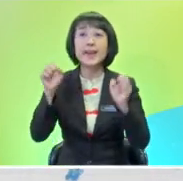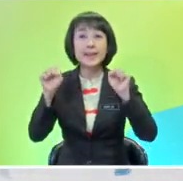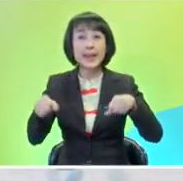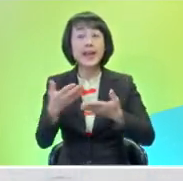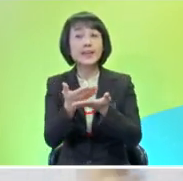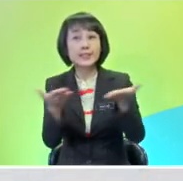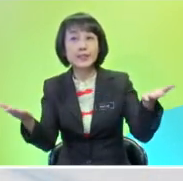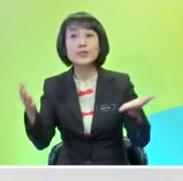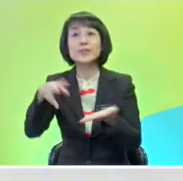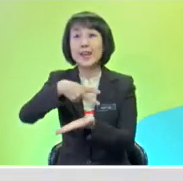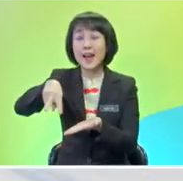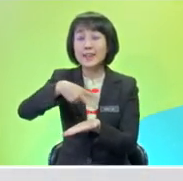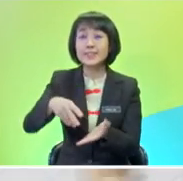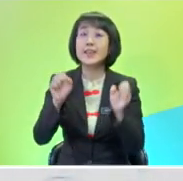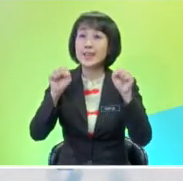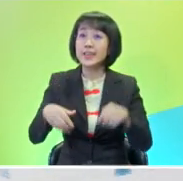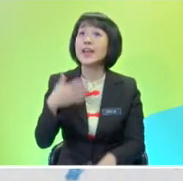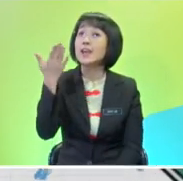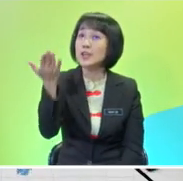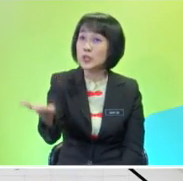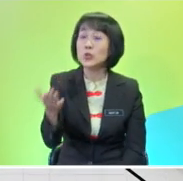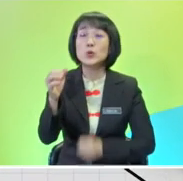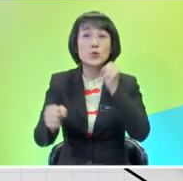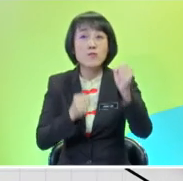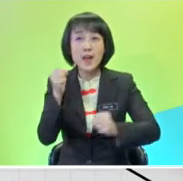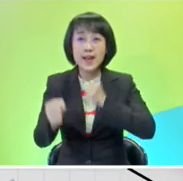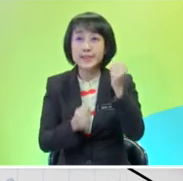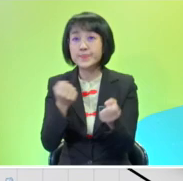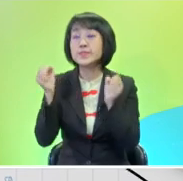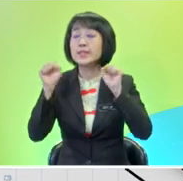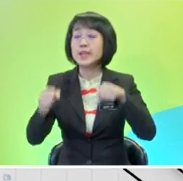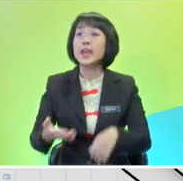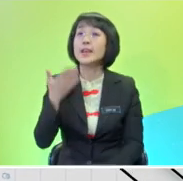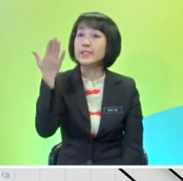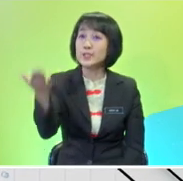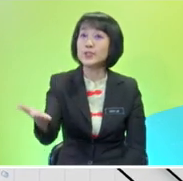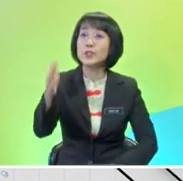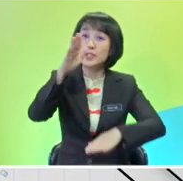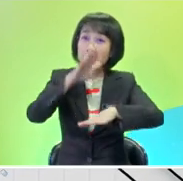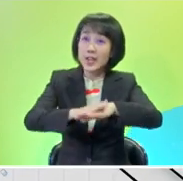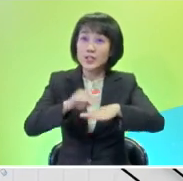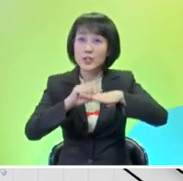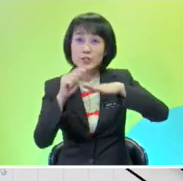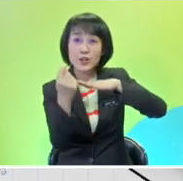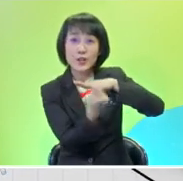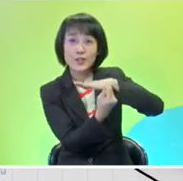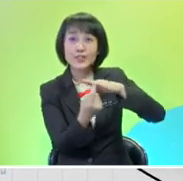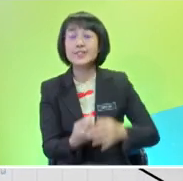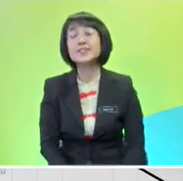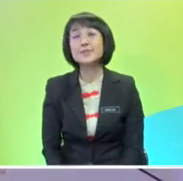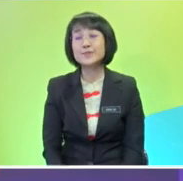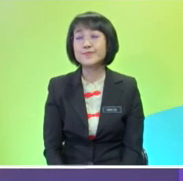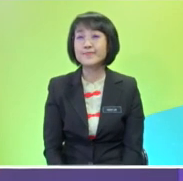can you dance? Can you run? Can you touch your toes? Okay, so those